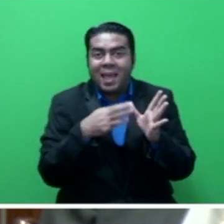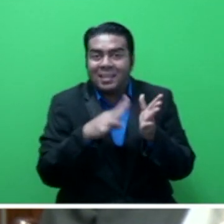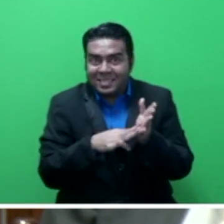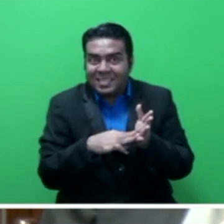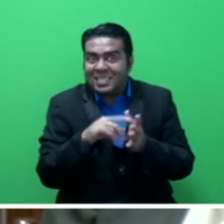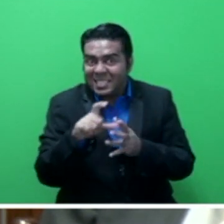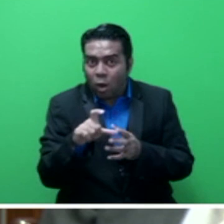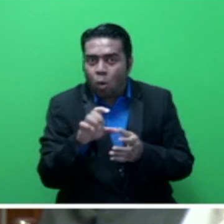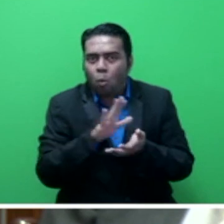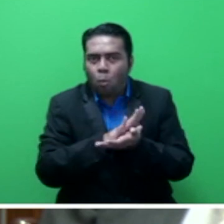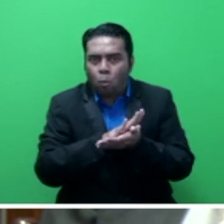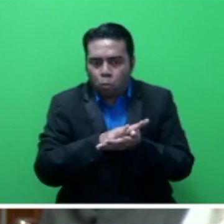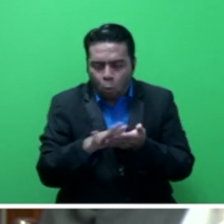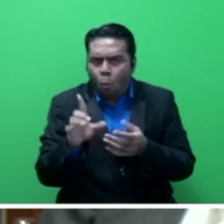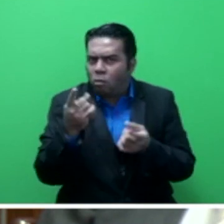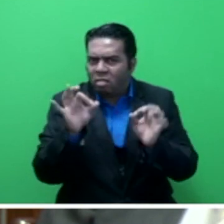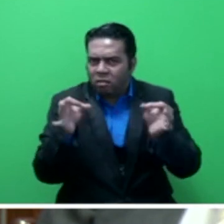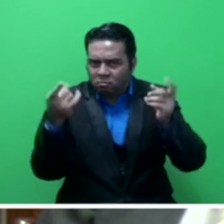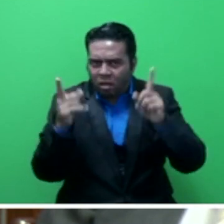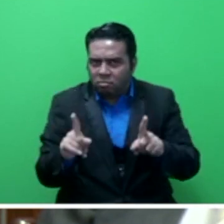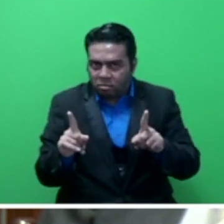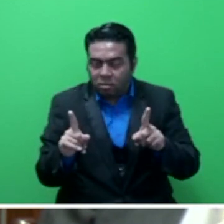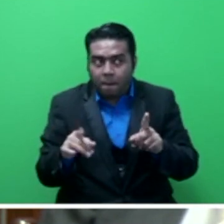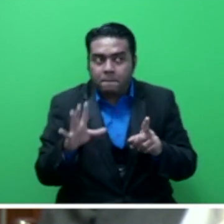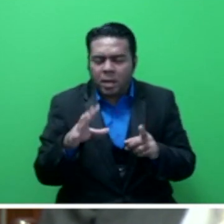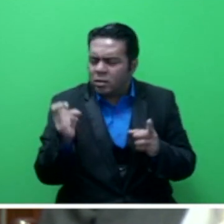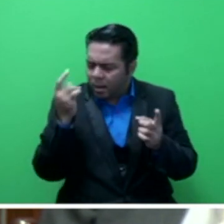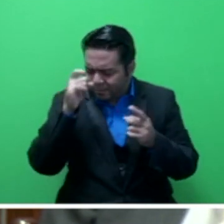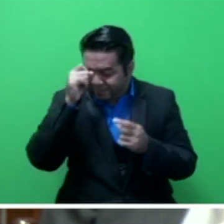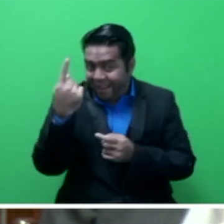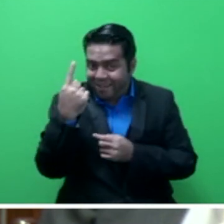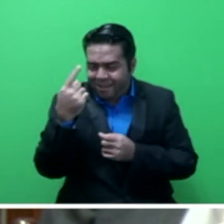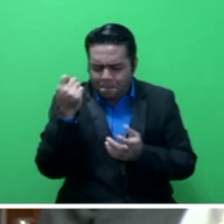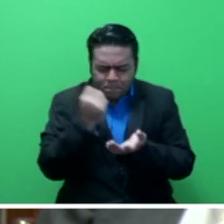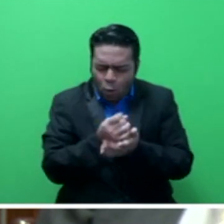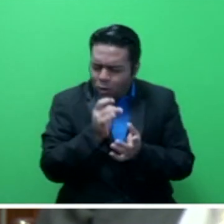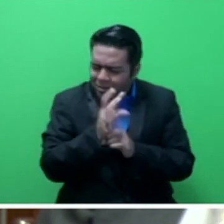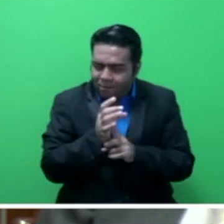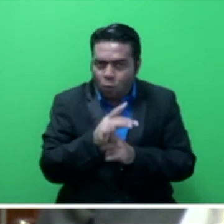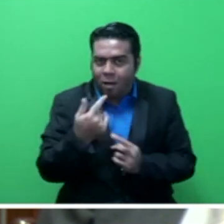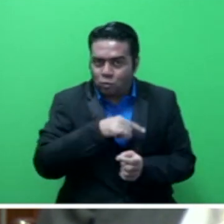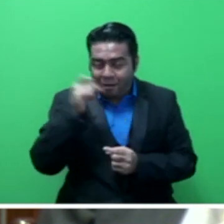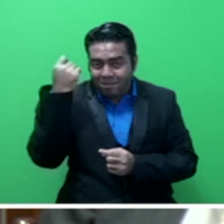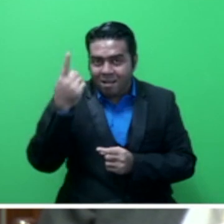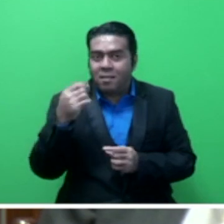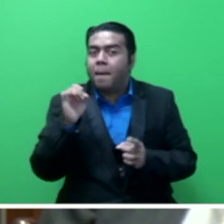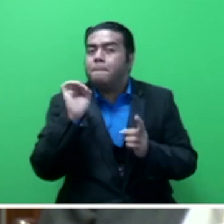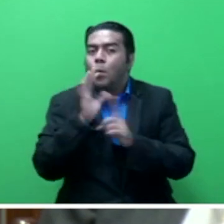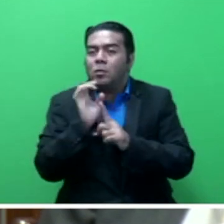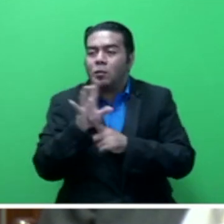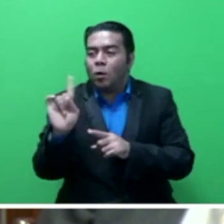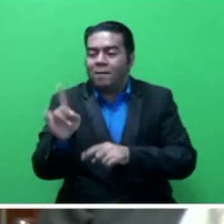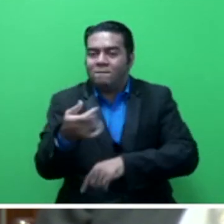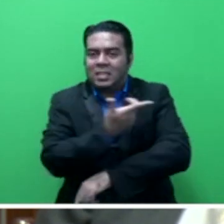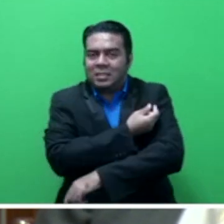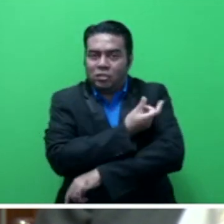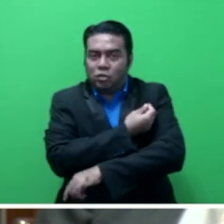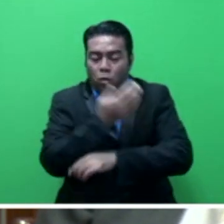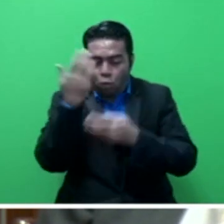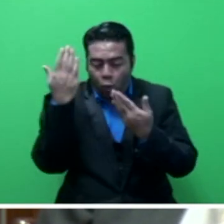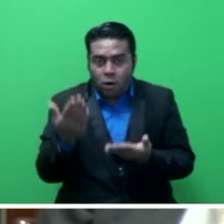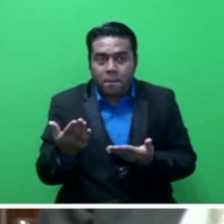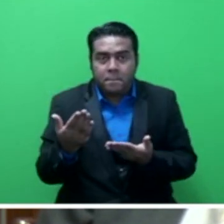deaths. It is essential for us to understand the importance of vaccination. Honorable Speaker, the